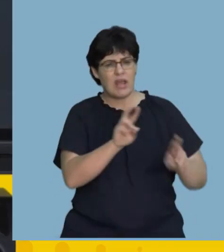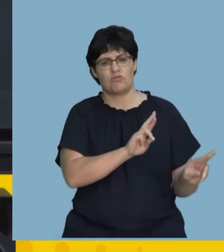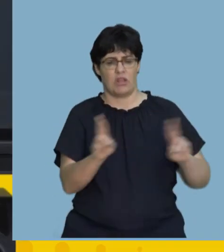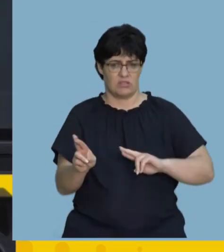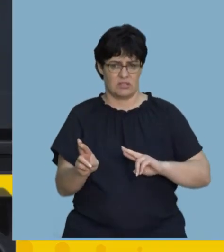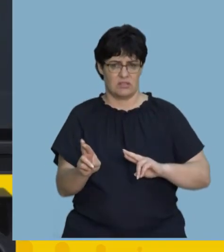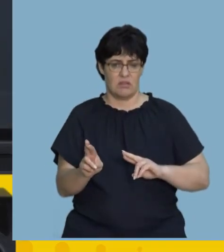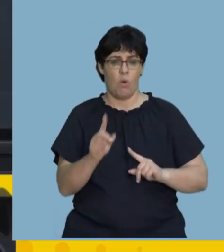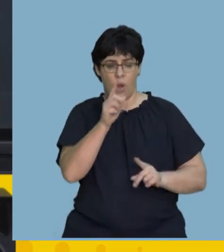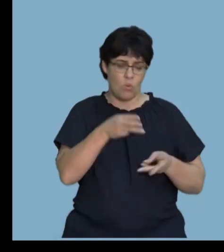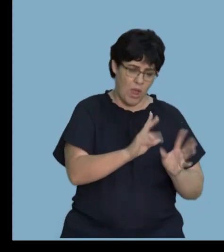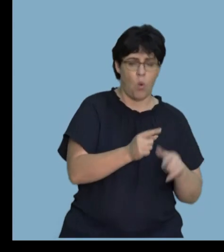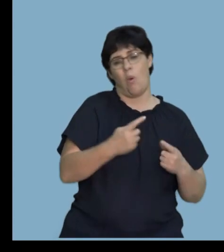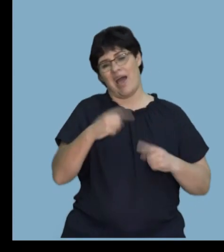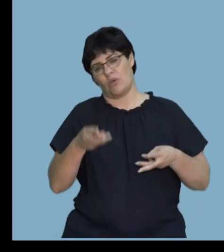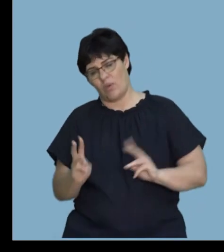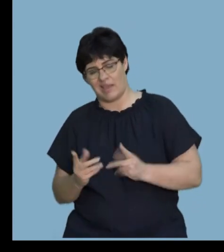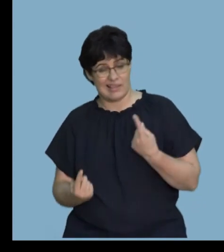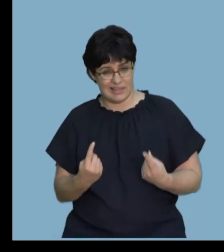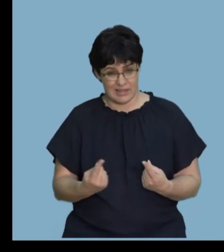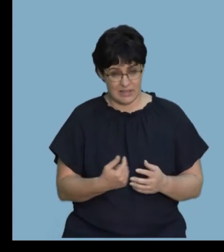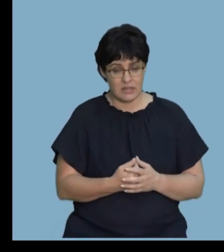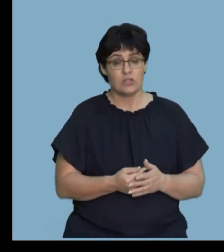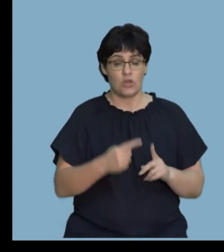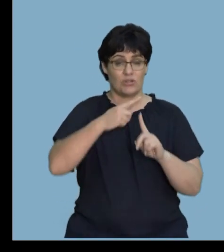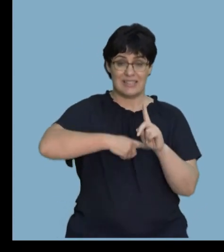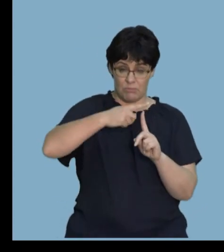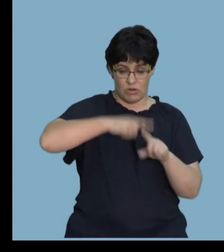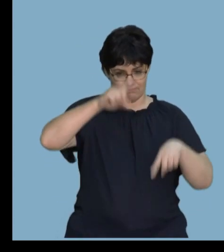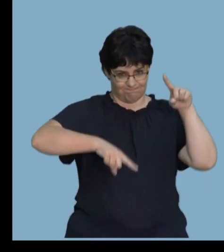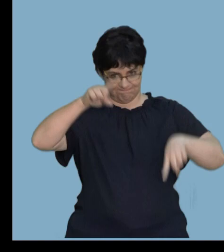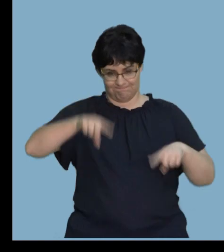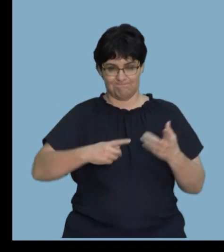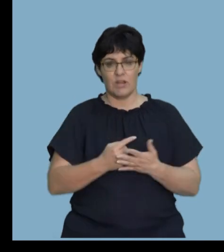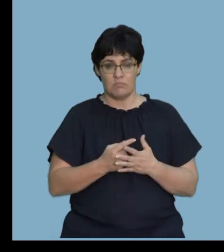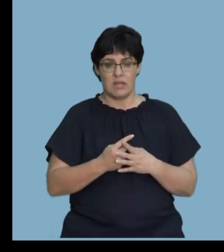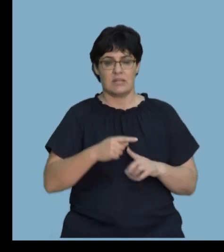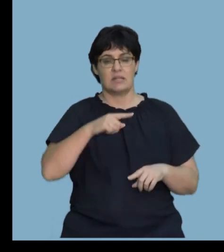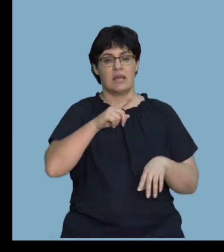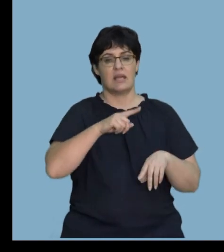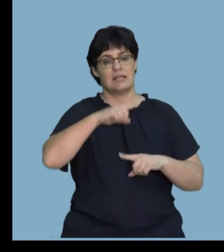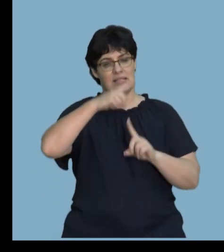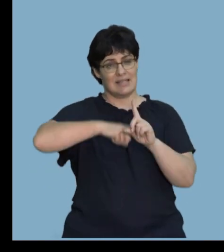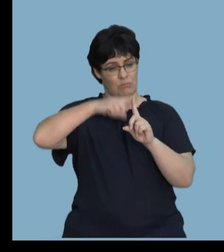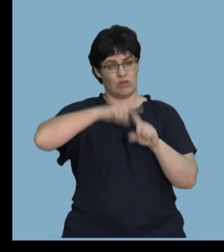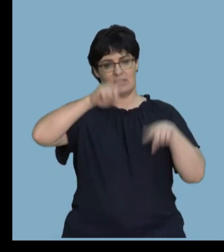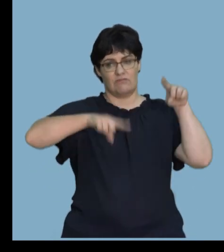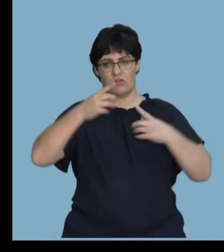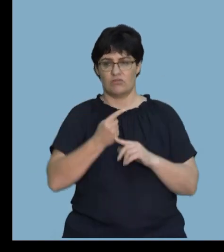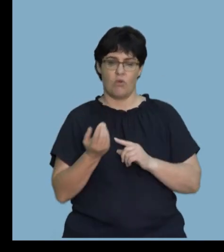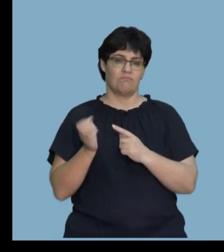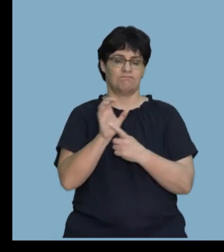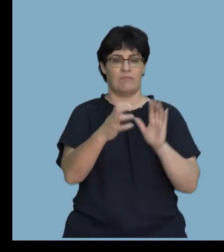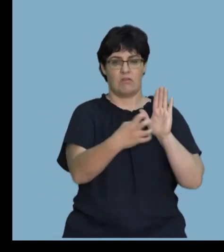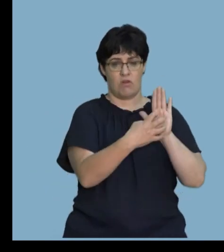or the other. So the temperatures are varied, which is different temperatures. So this is the graph that is